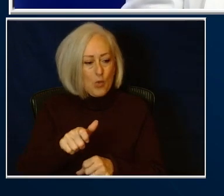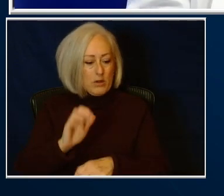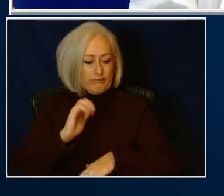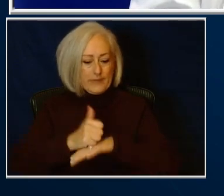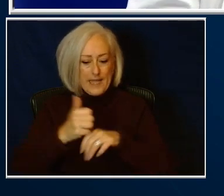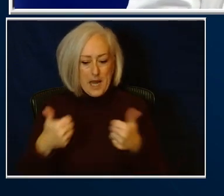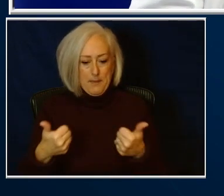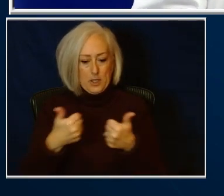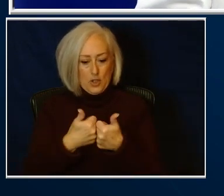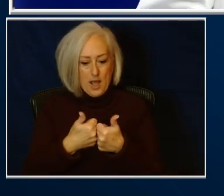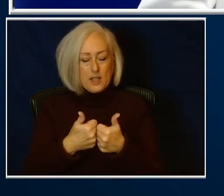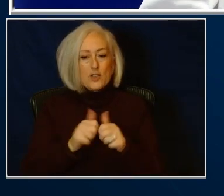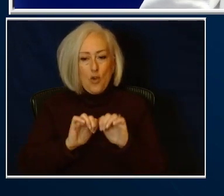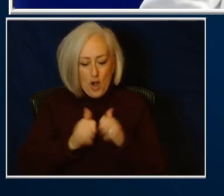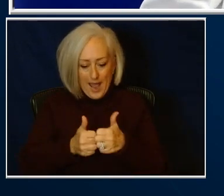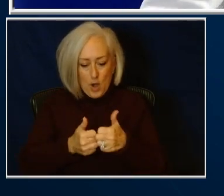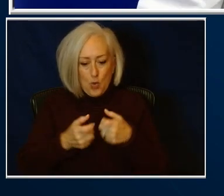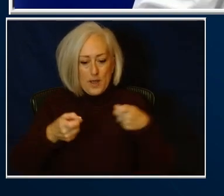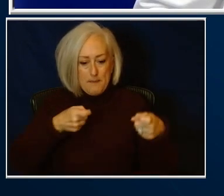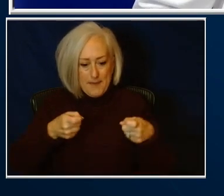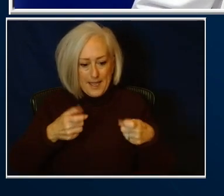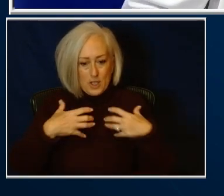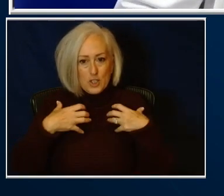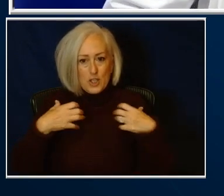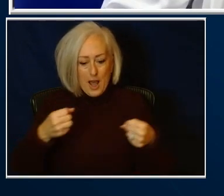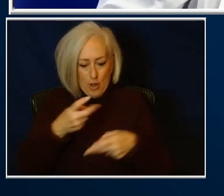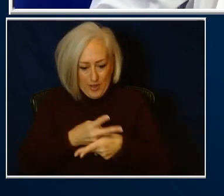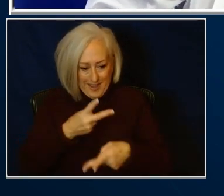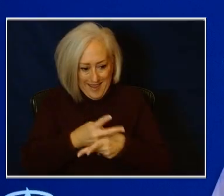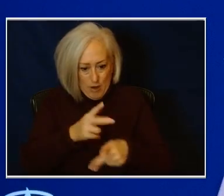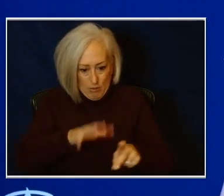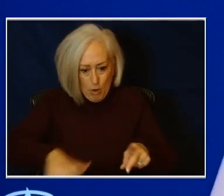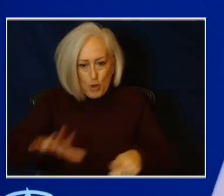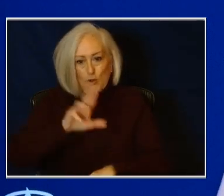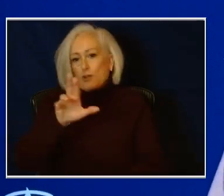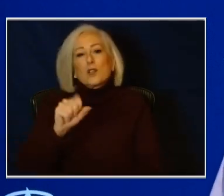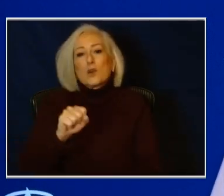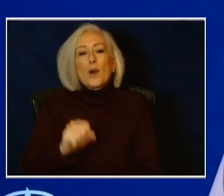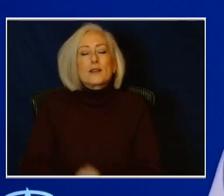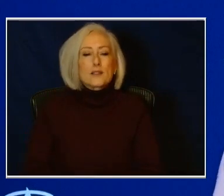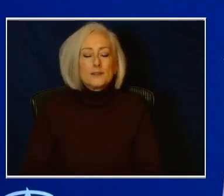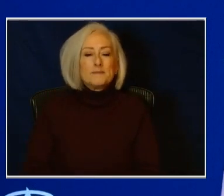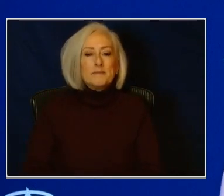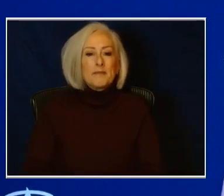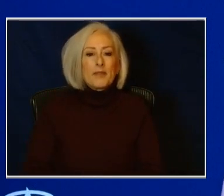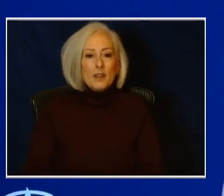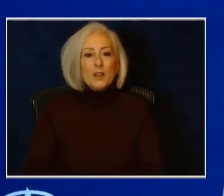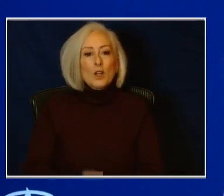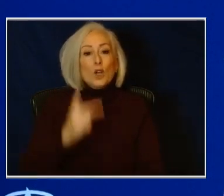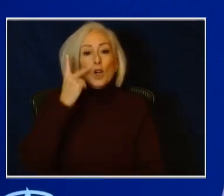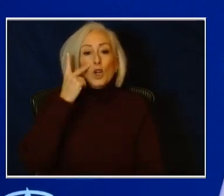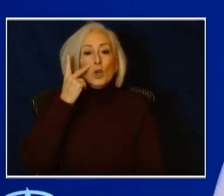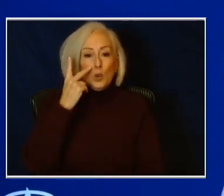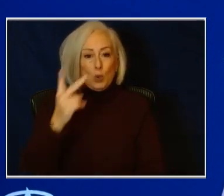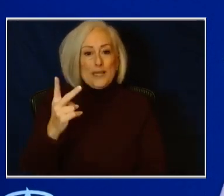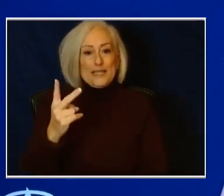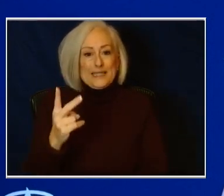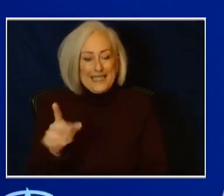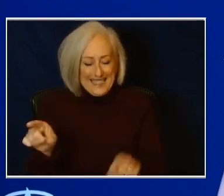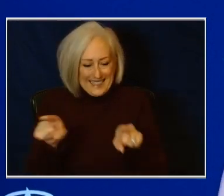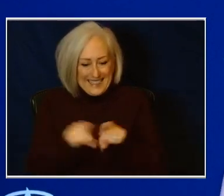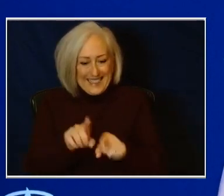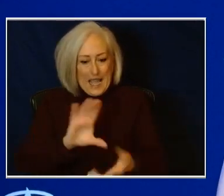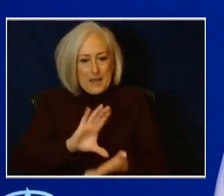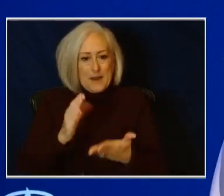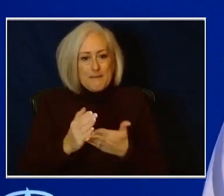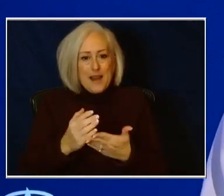if that continues to go across the country. Yep, and right now what we've seen really through all the variants is they really cause the same amount of severe disease, or have that highest risk